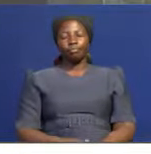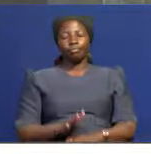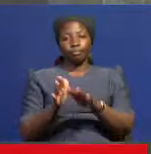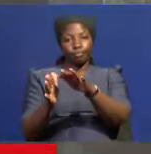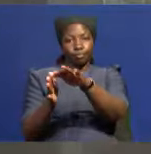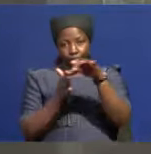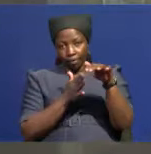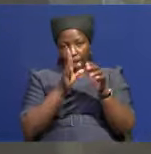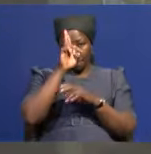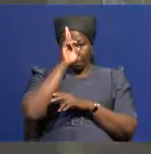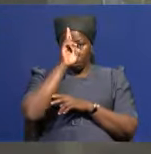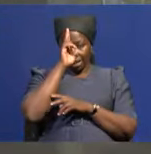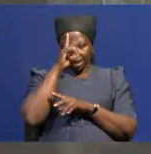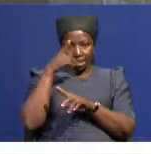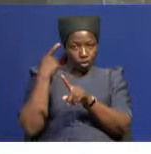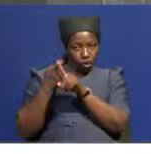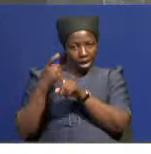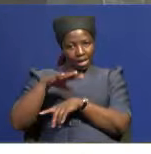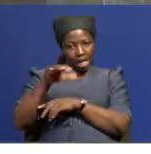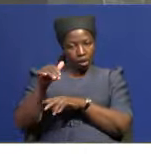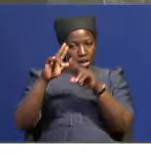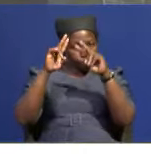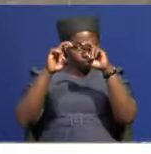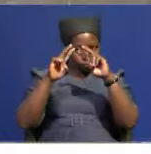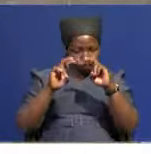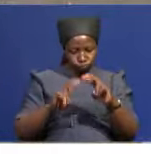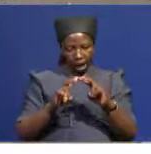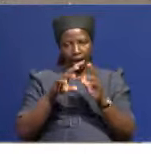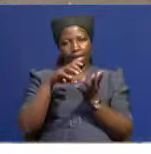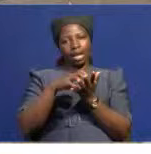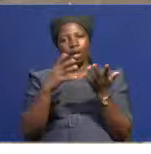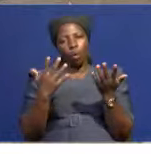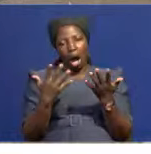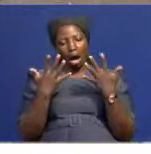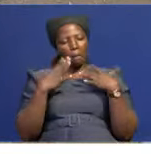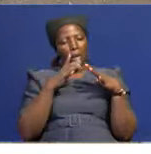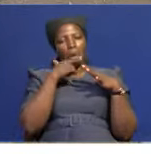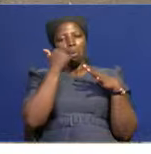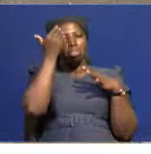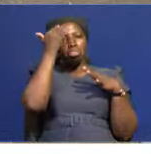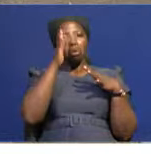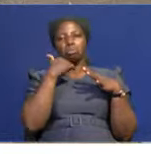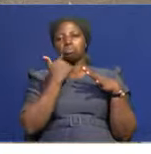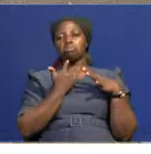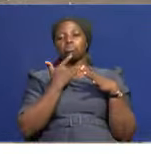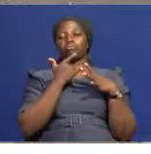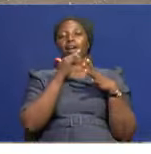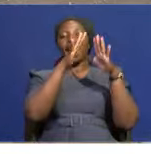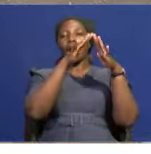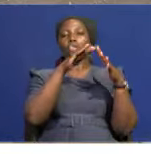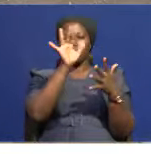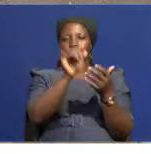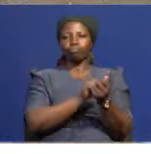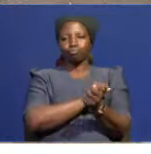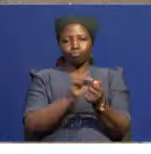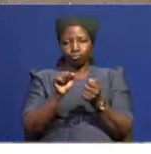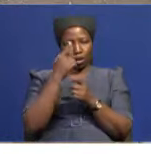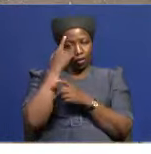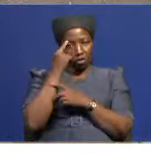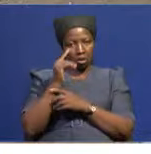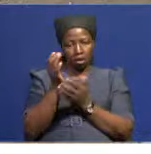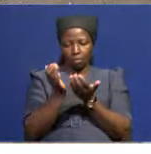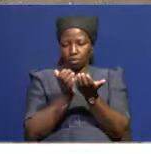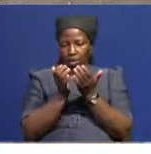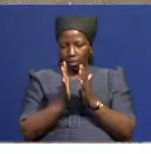Also, police in Kwale Town are probing an incident in which unknown individuals demolished houses belonging to a businessman in the